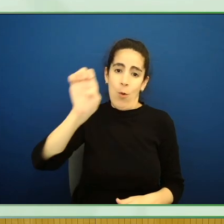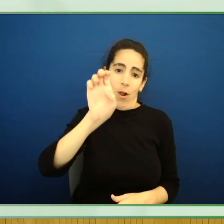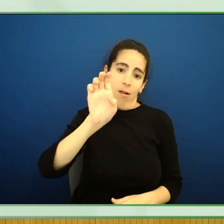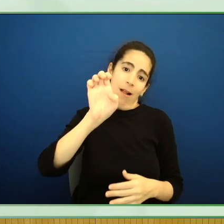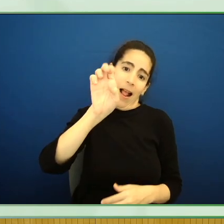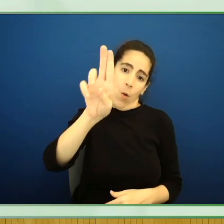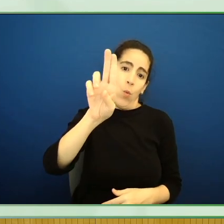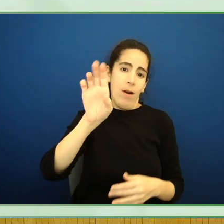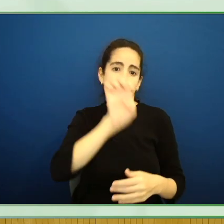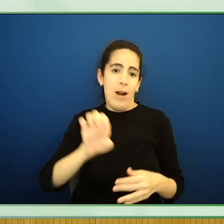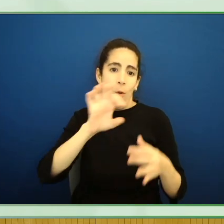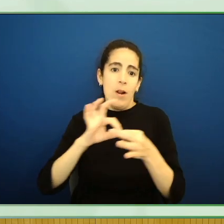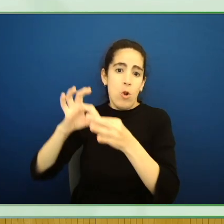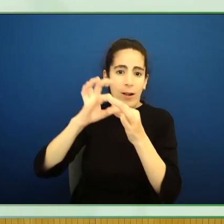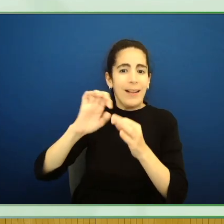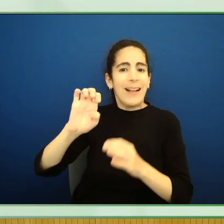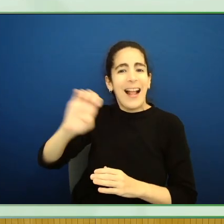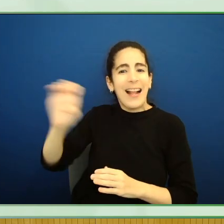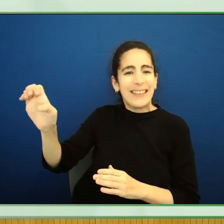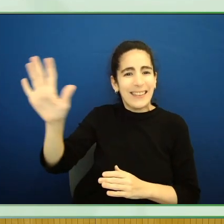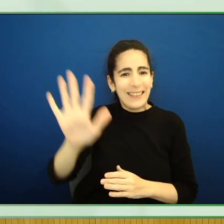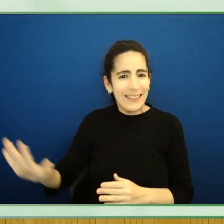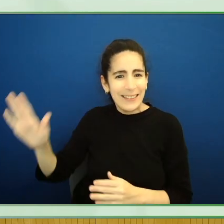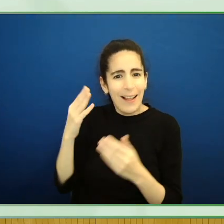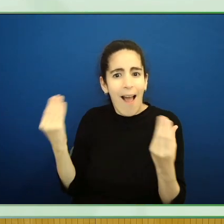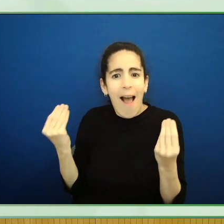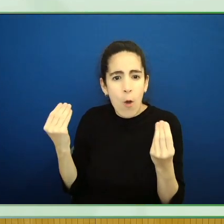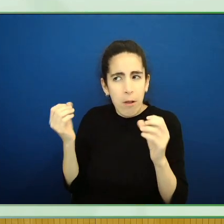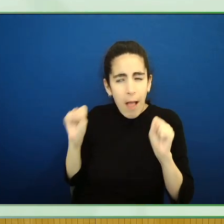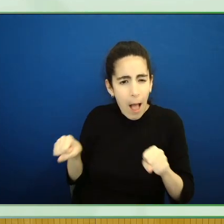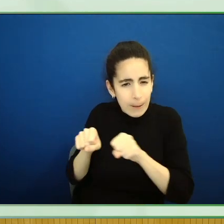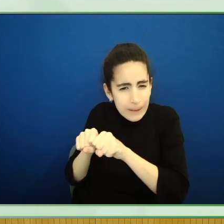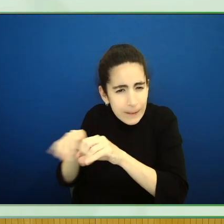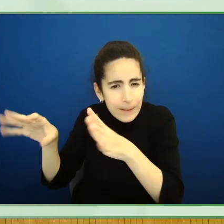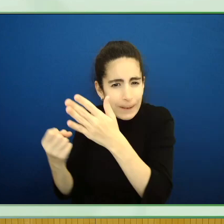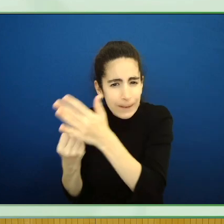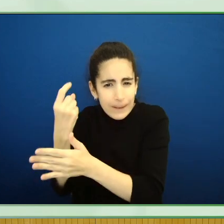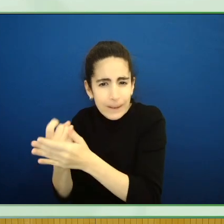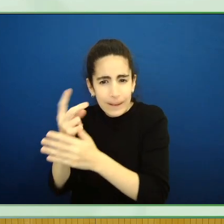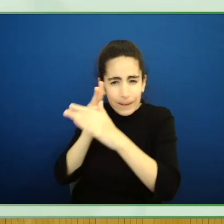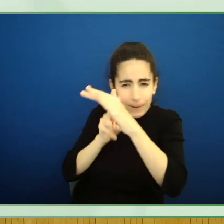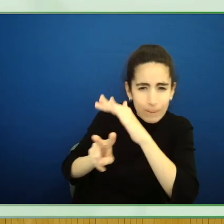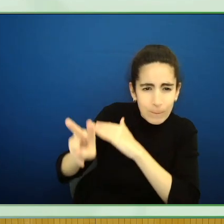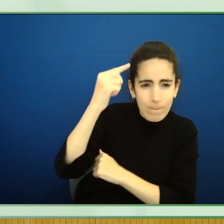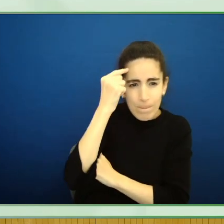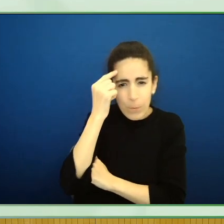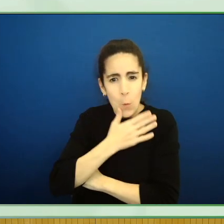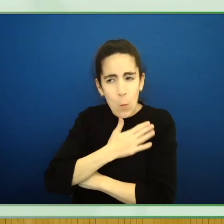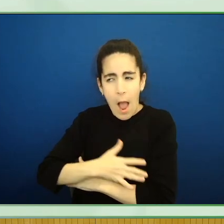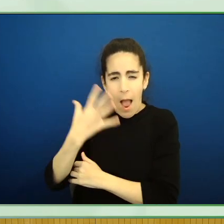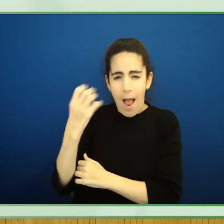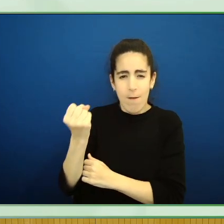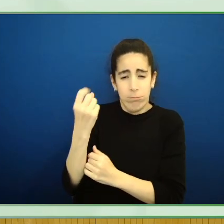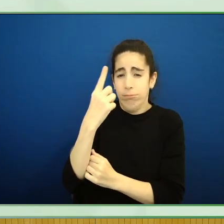have. We would hope for hundreds of clinics. So private OT and physical therapy clinics are able to